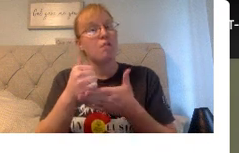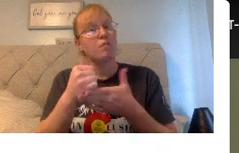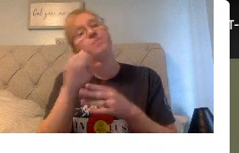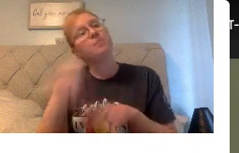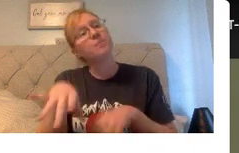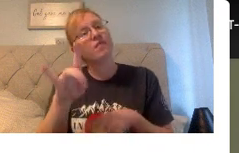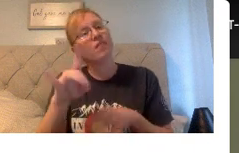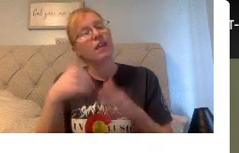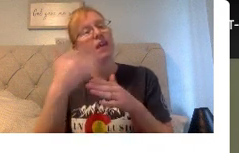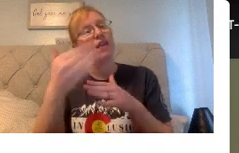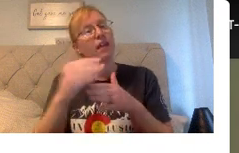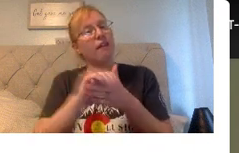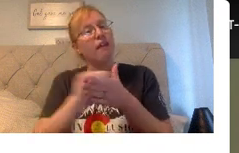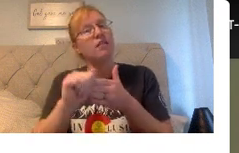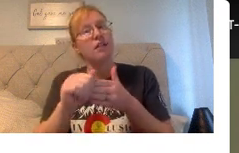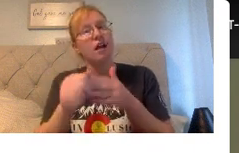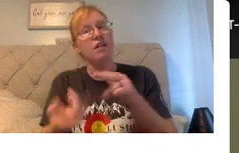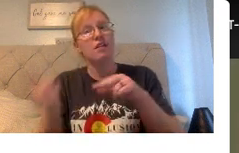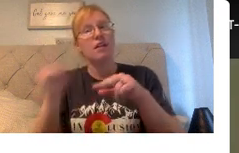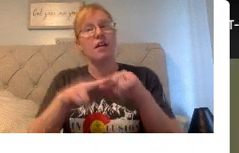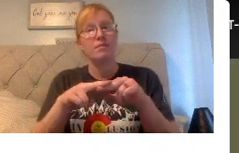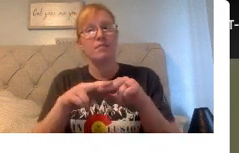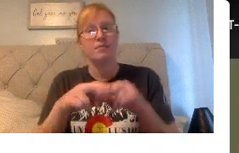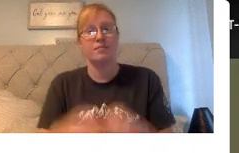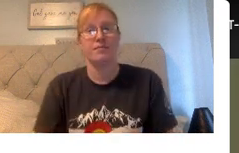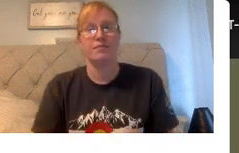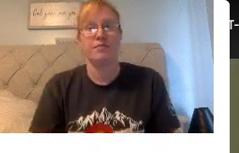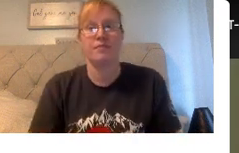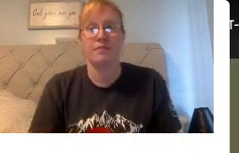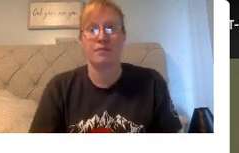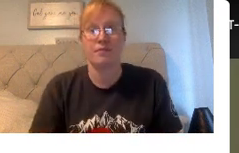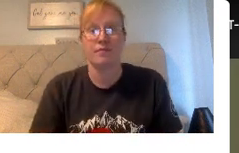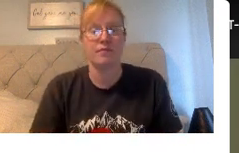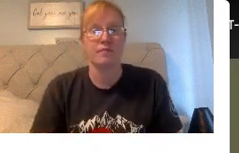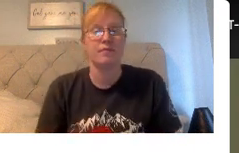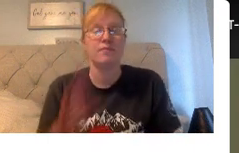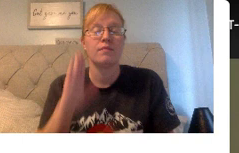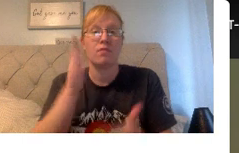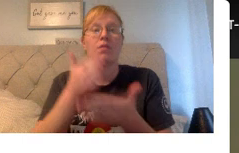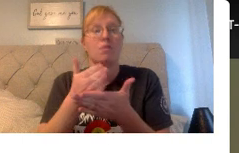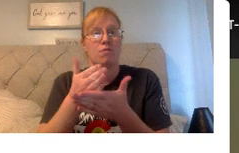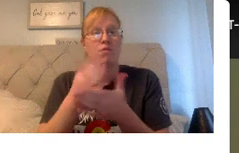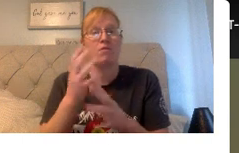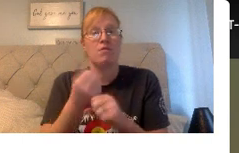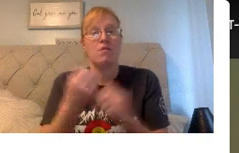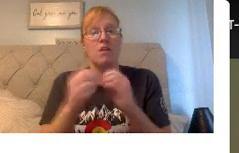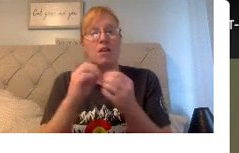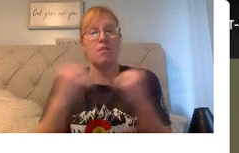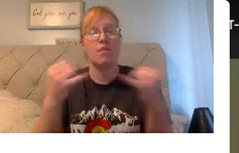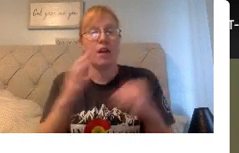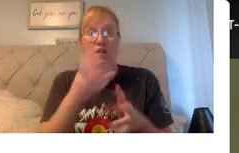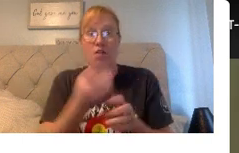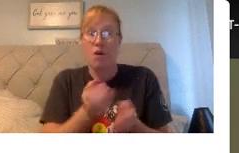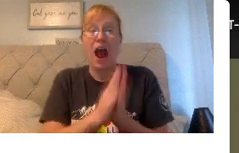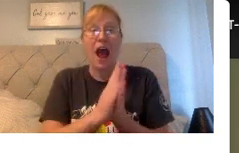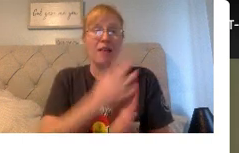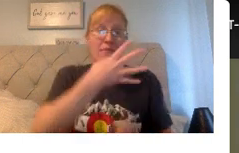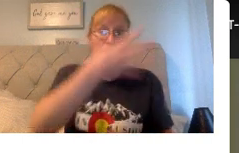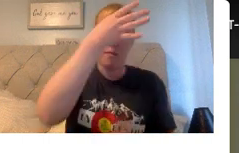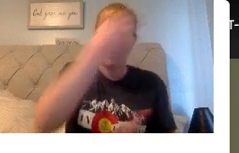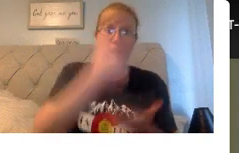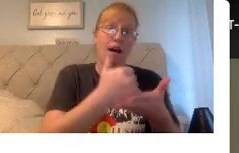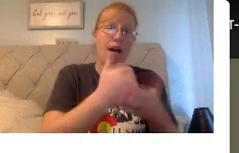can find that next dollar up, okay? So I'm going to have you pause the video and go get a number line, or have your mom or dad help you make a number line.